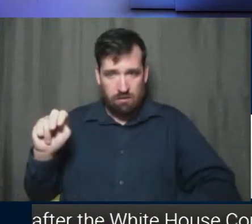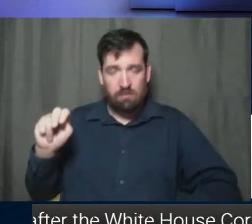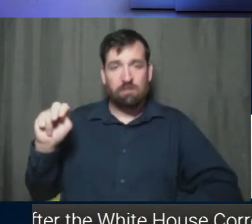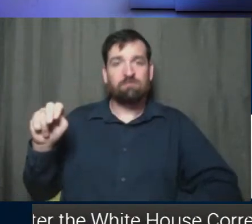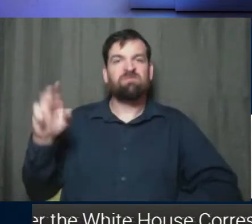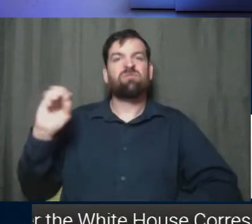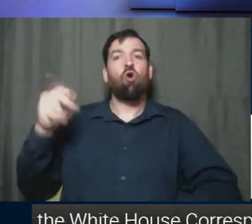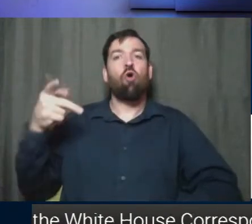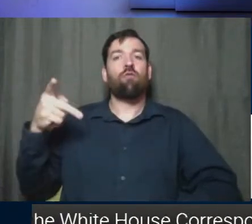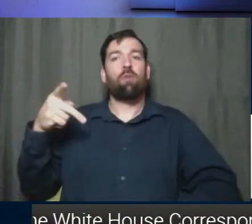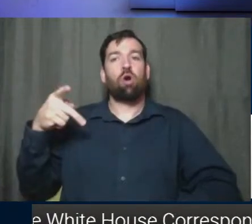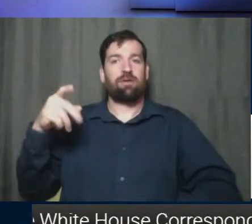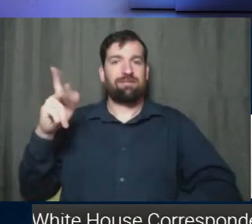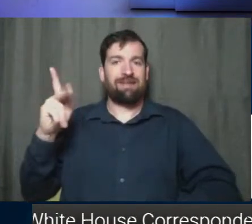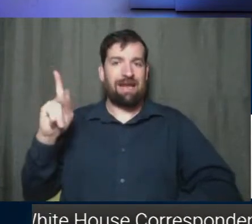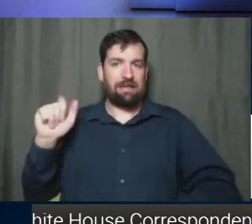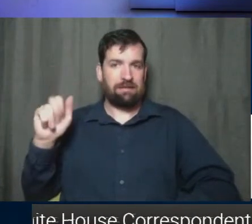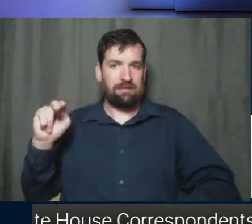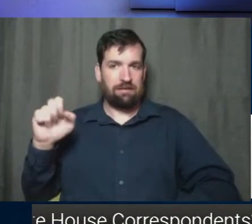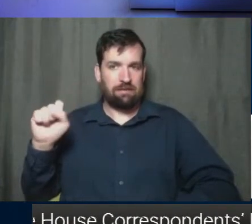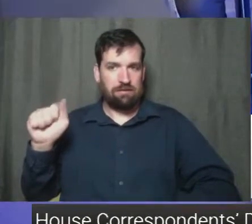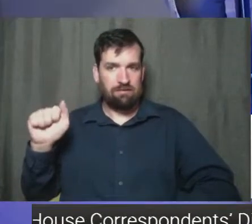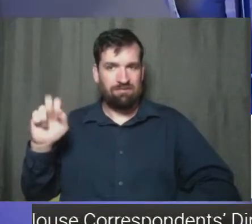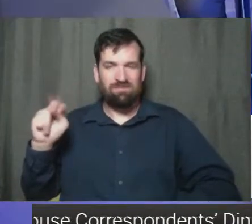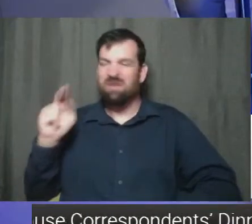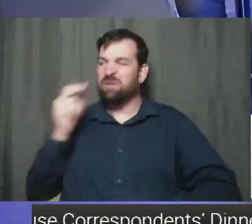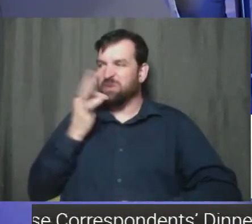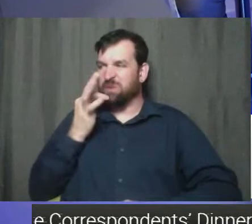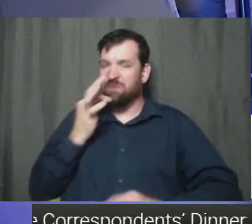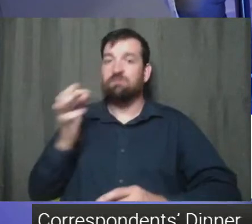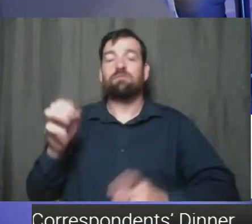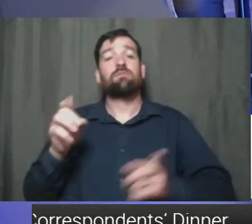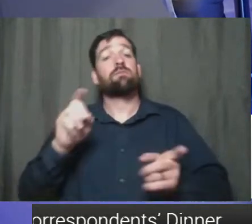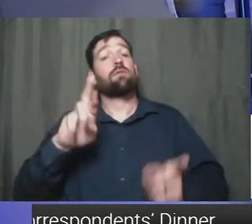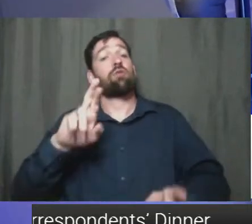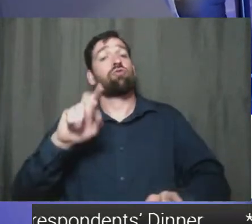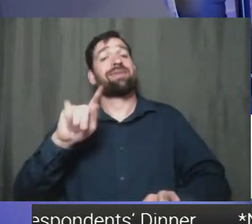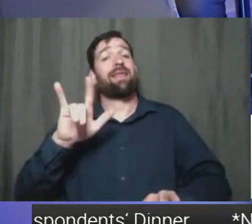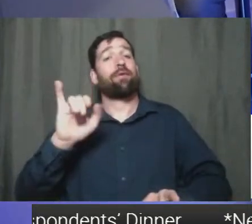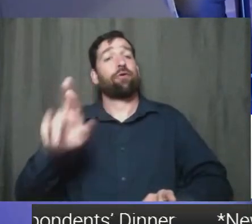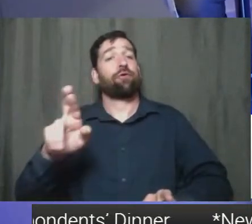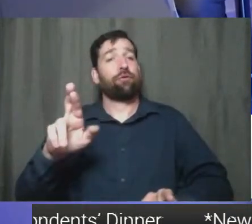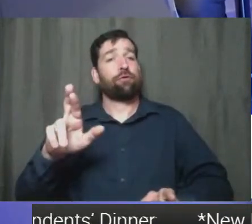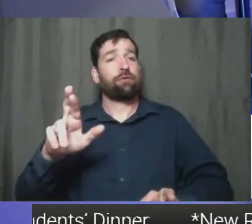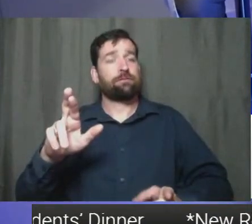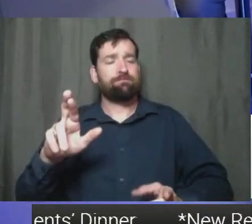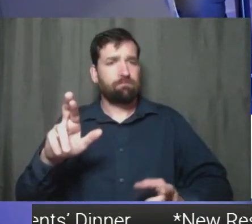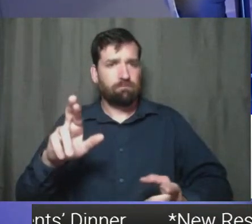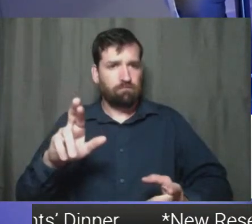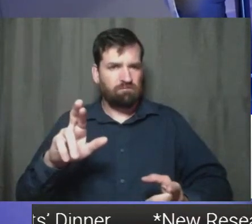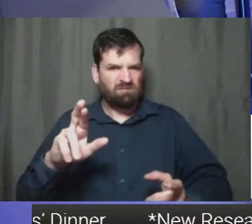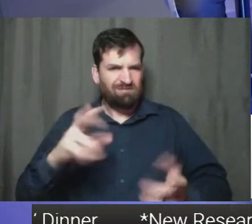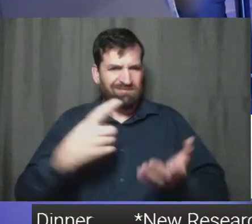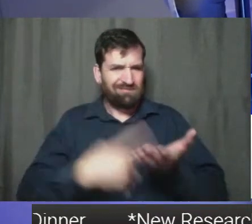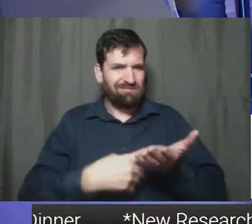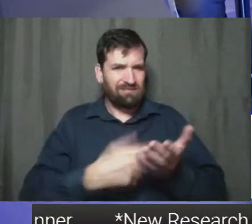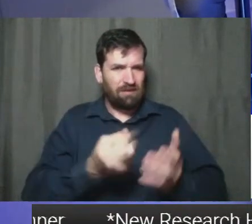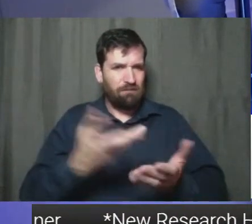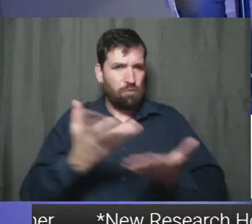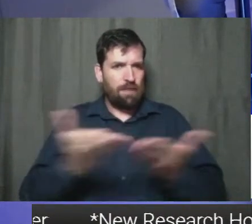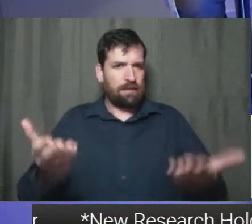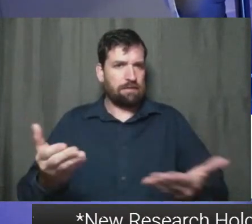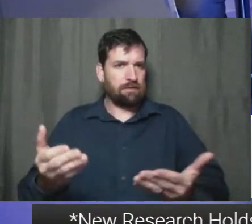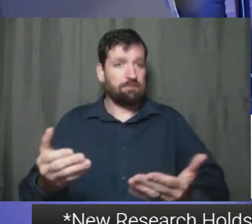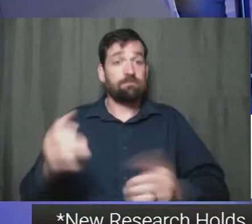Good. Okay, we'll get with you here in just a few moments. Dr. Taylor, let's just talk about a couple things. As far as COVID